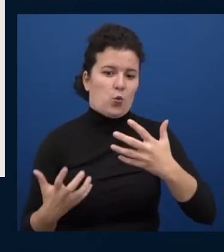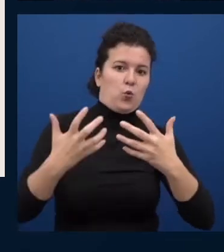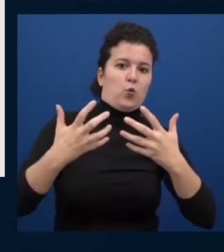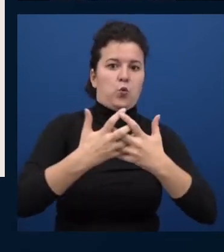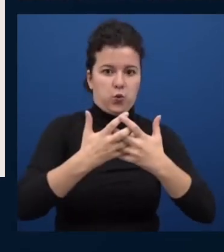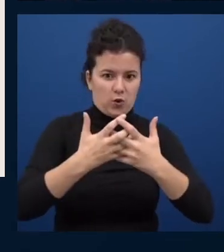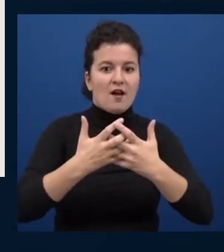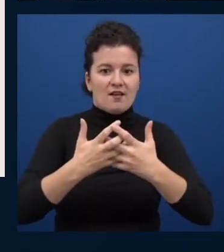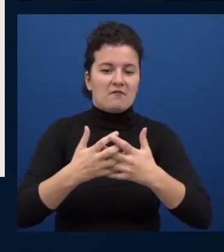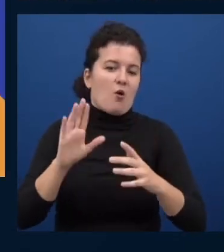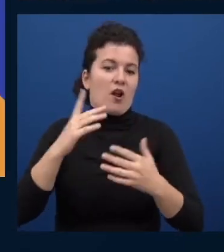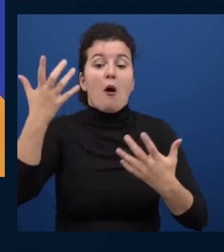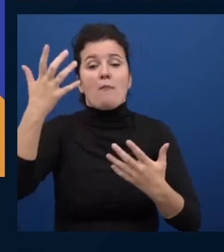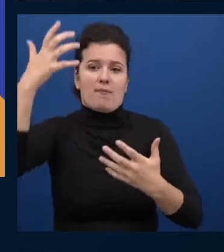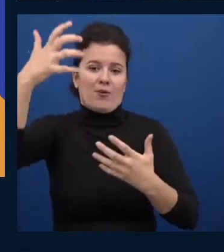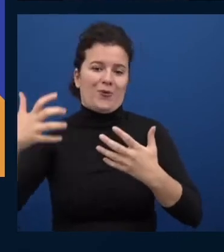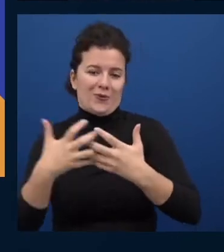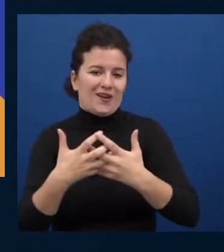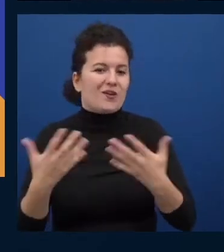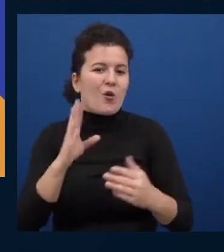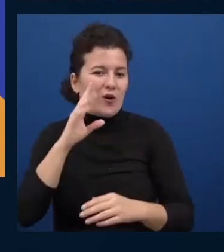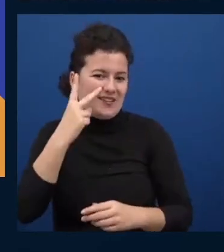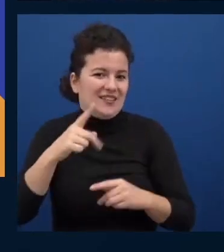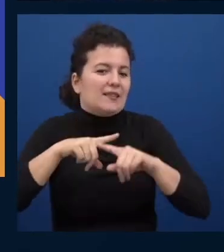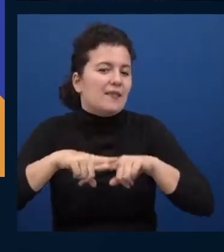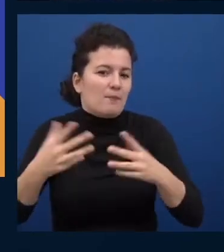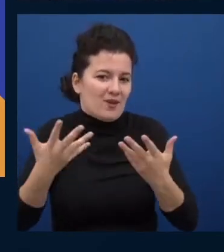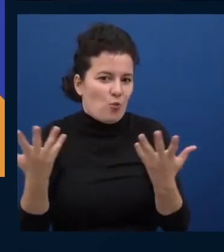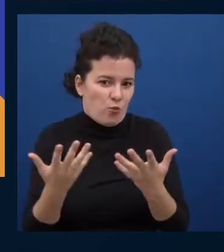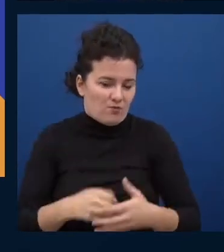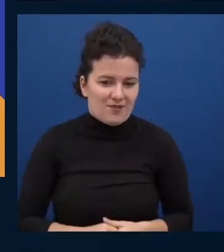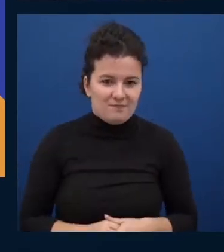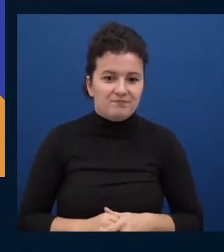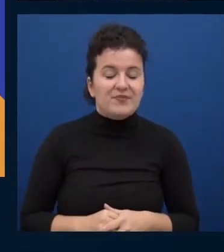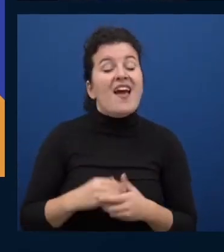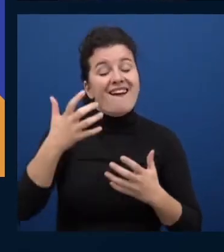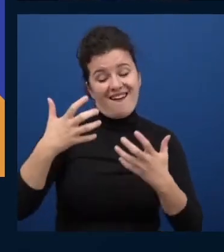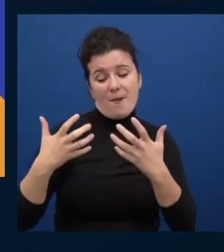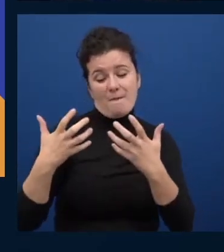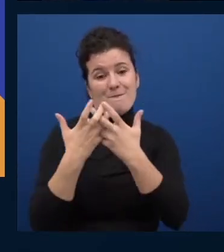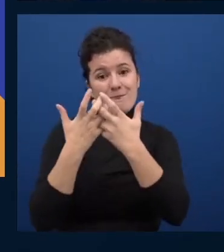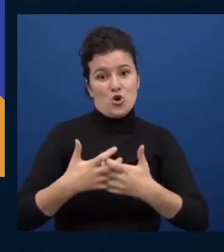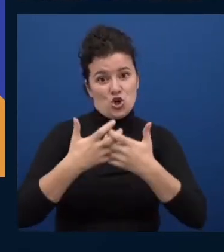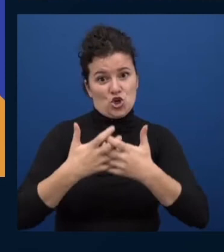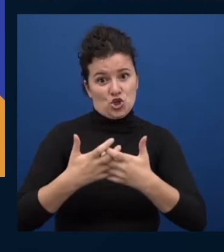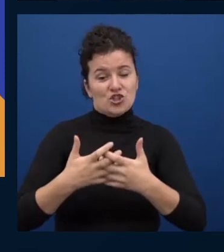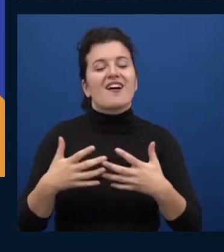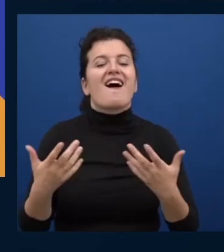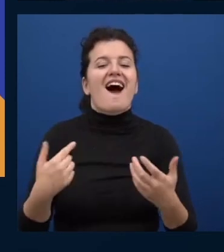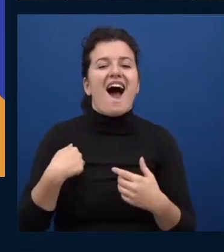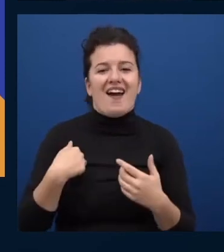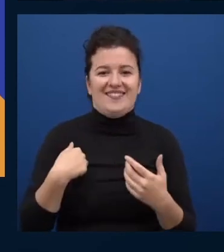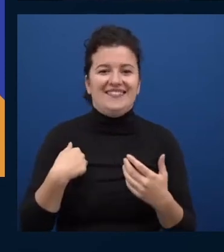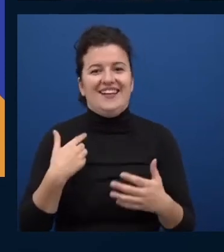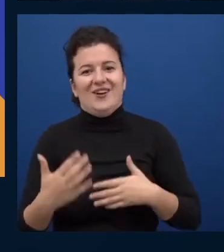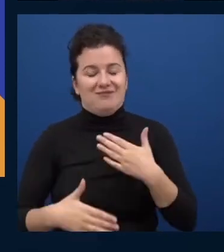.netcore version as well. And speaking about versioning, maybe you saw that I was almost tripping over my feet,